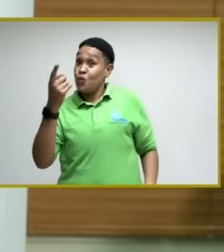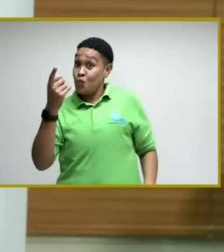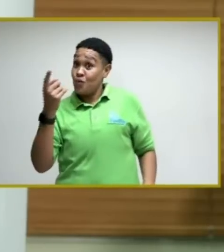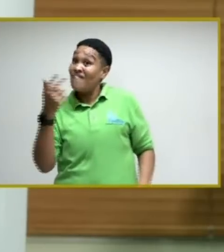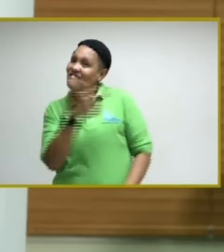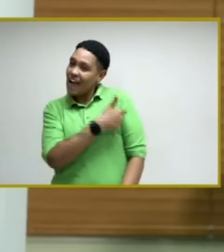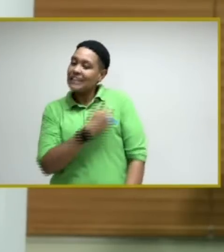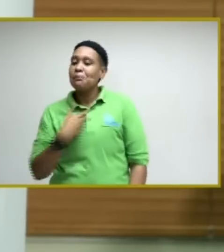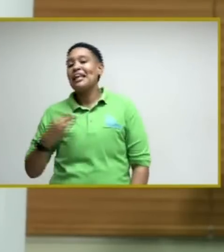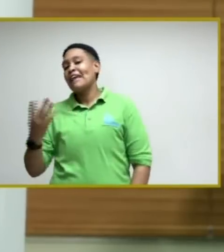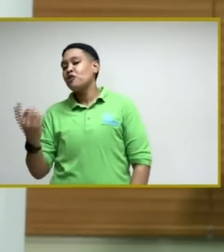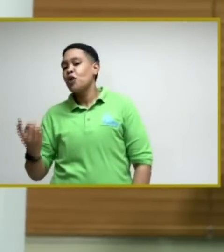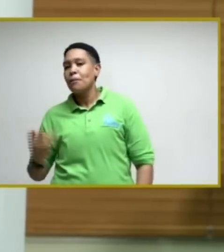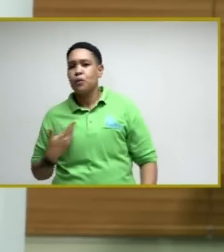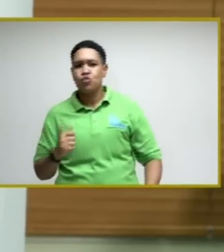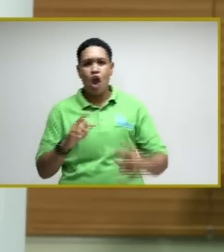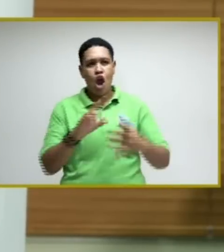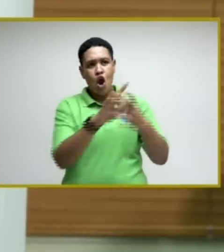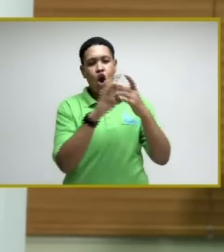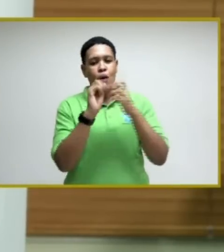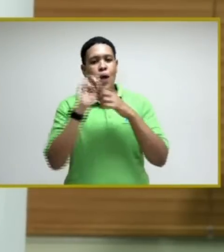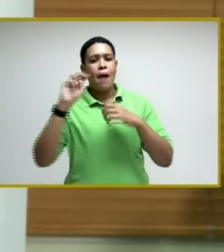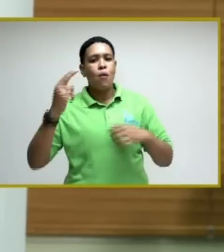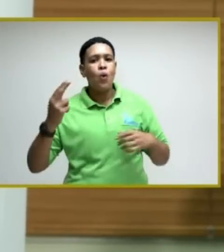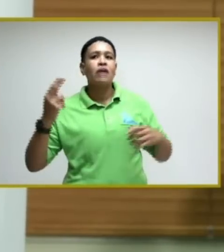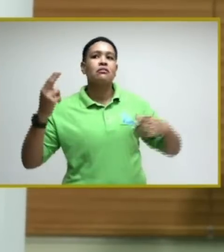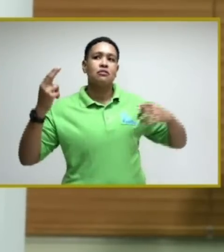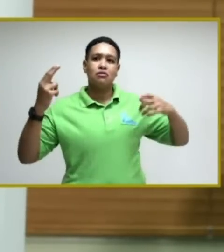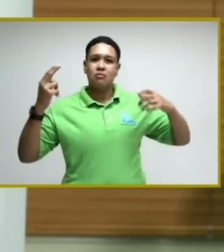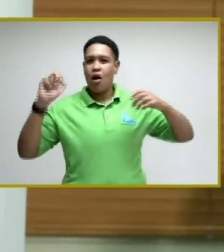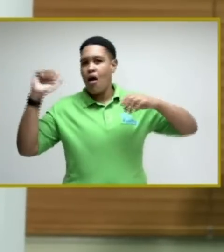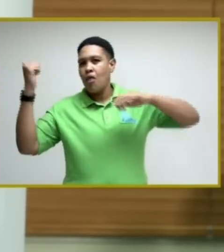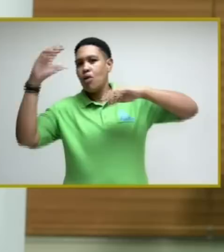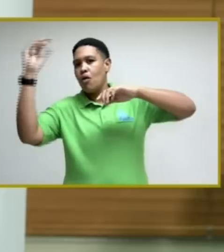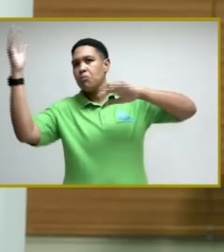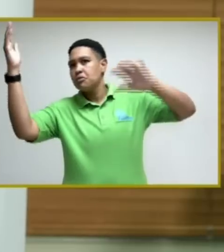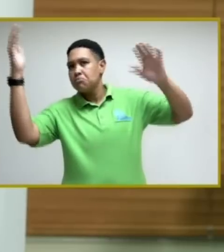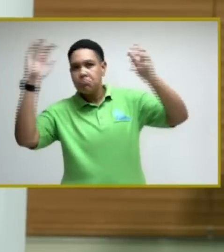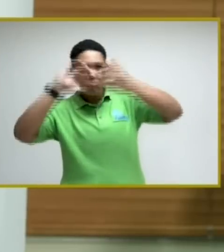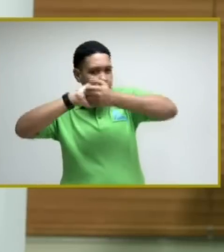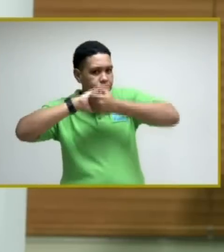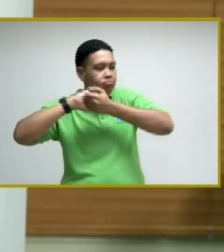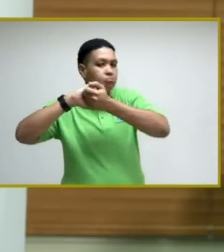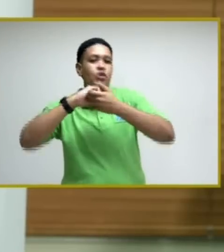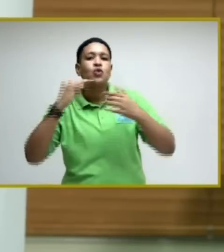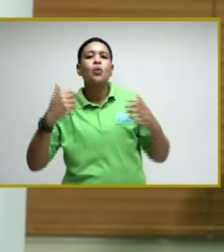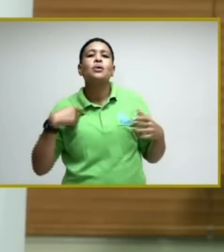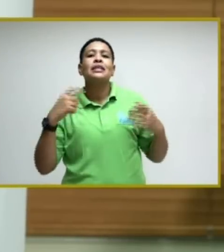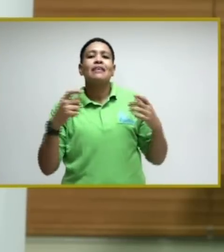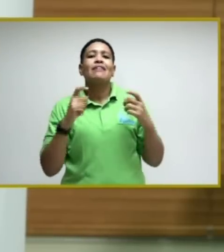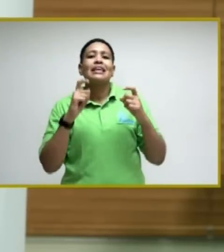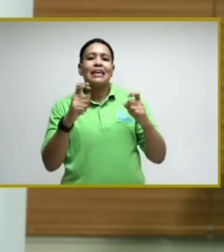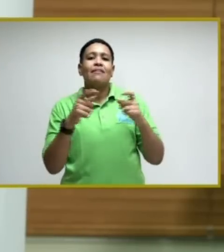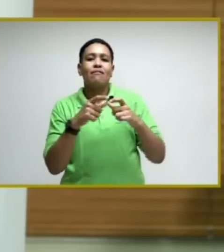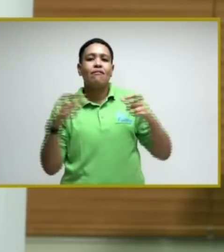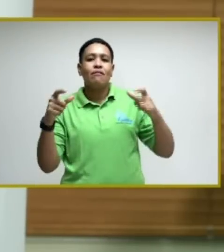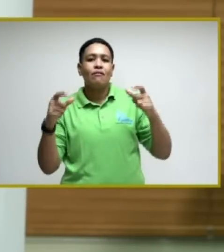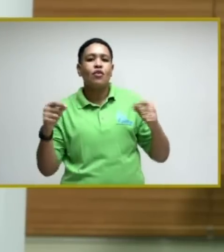make it possible. To date, we have received gift vouchers, for example,